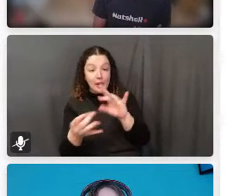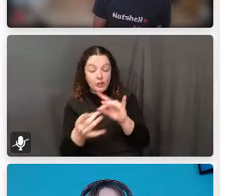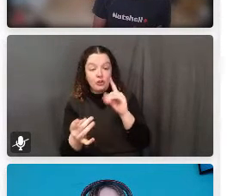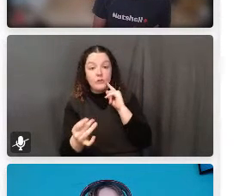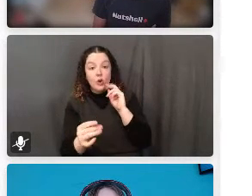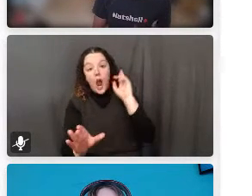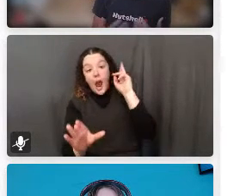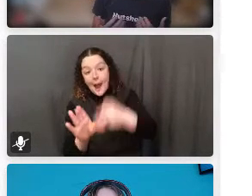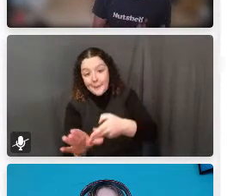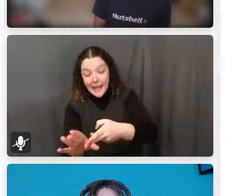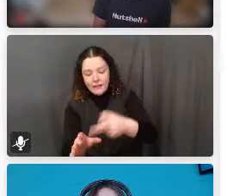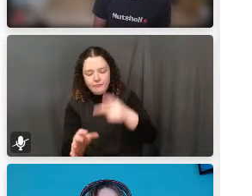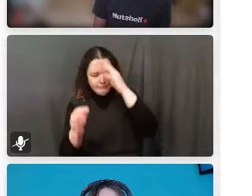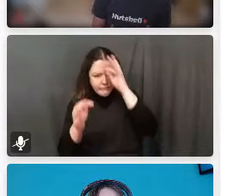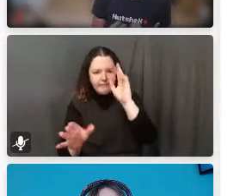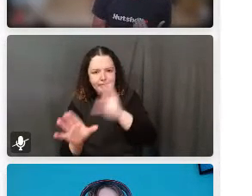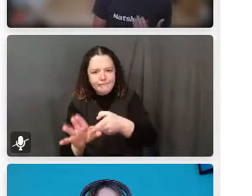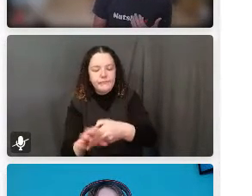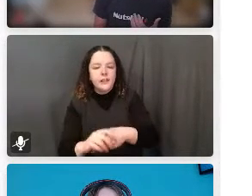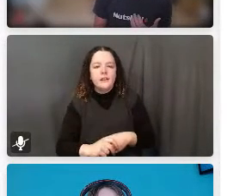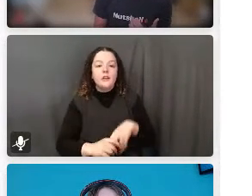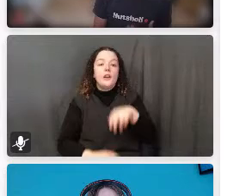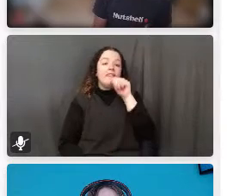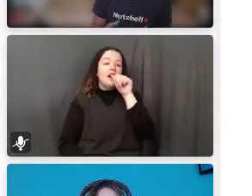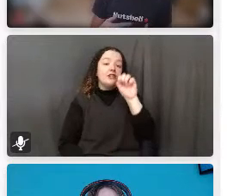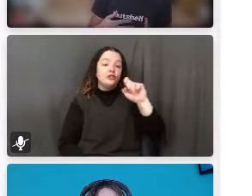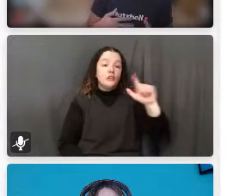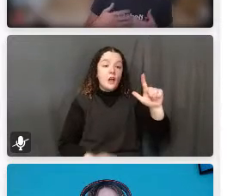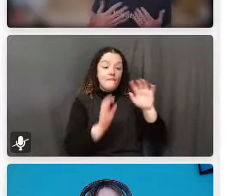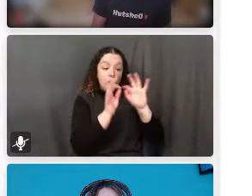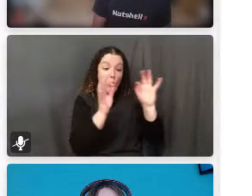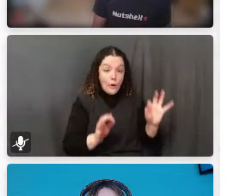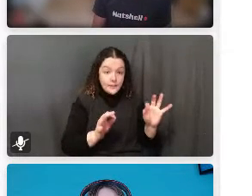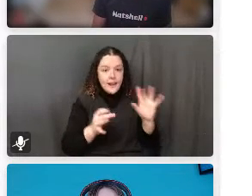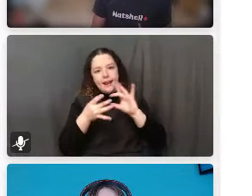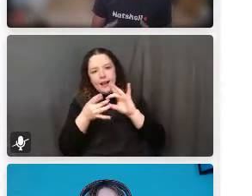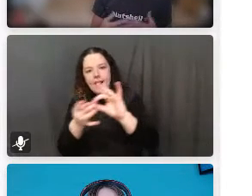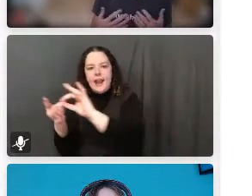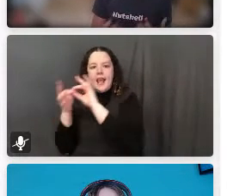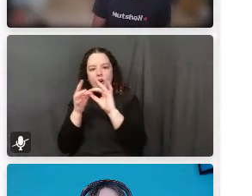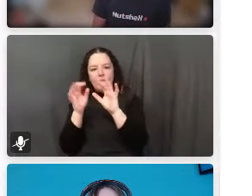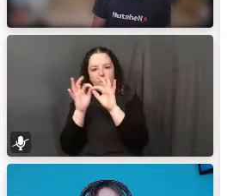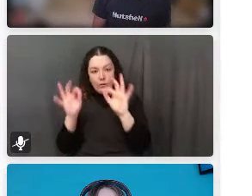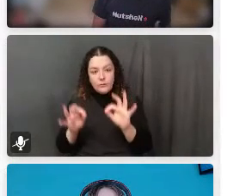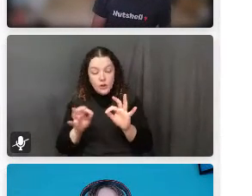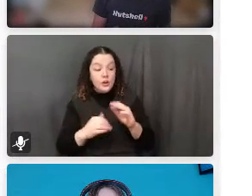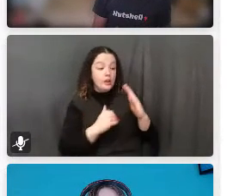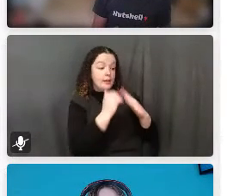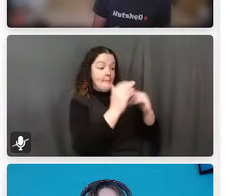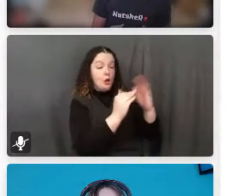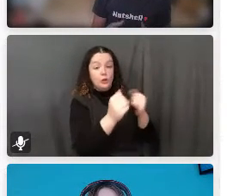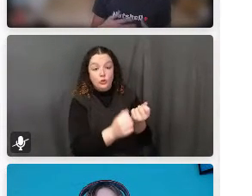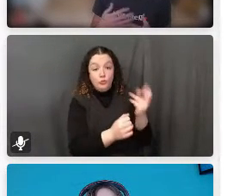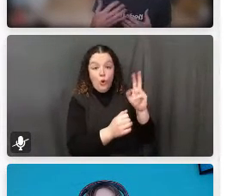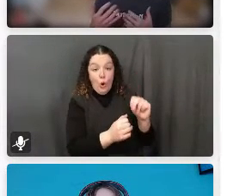features that Nutshell has is Nutshell Forms and Nutshell Connected Forms. So you can build your own lead generation or subscriber forms directly in